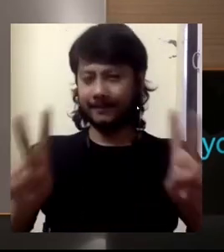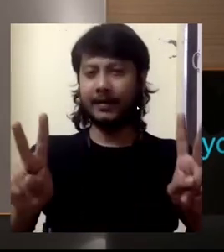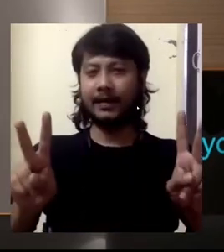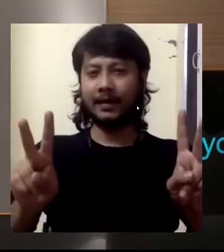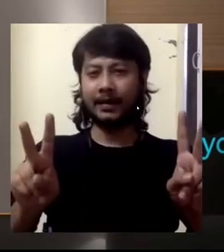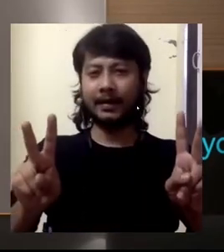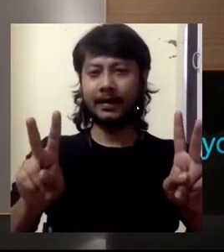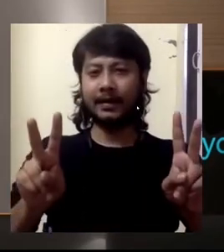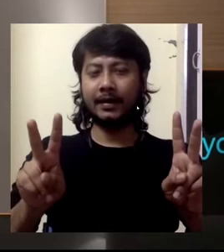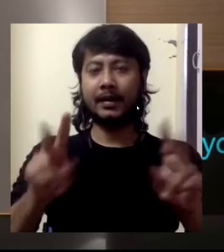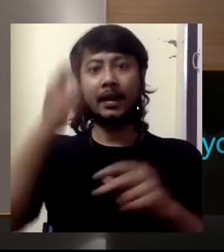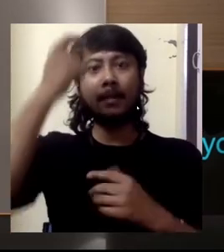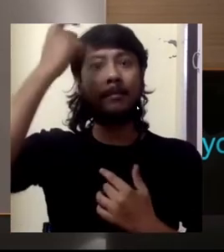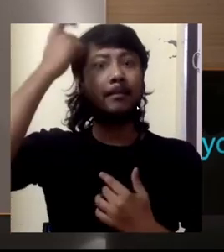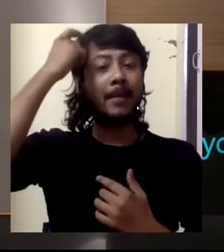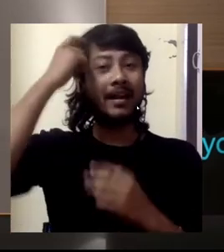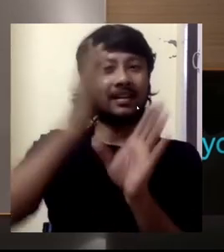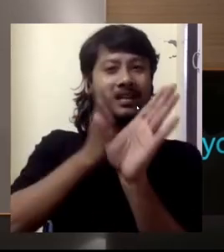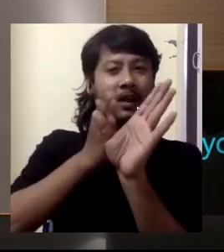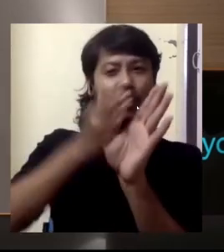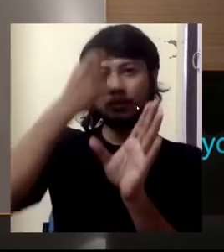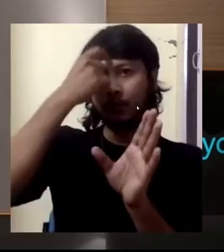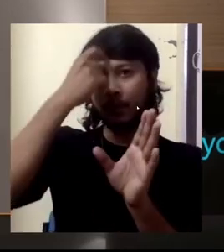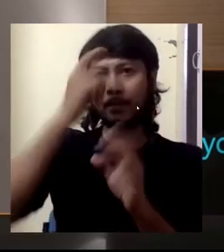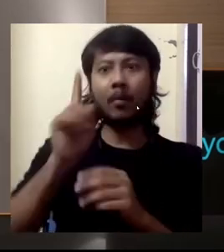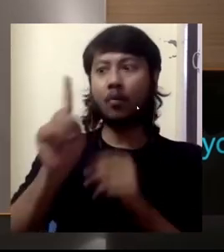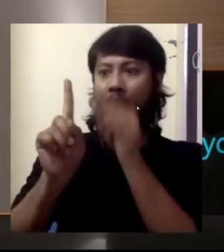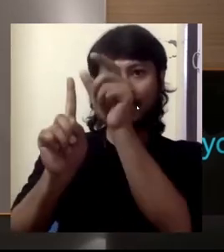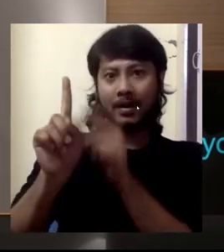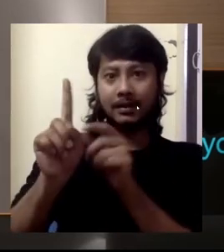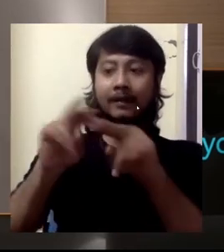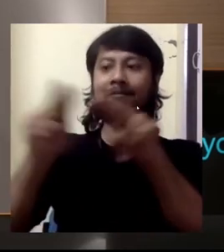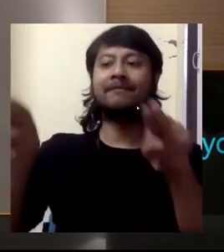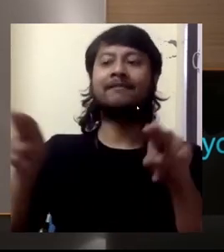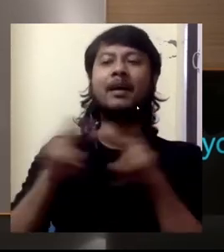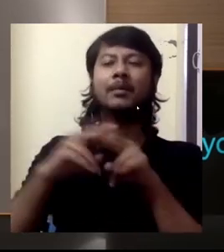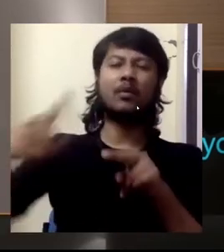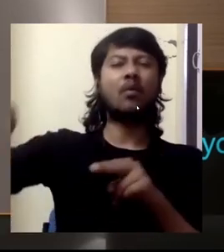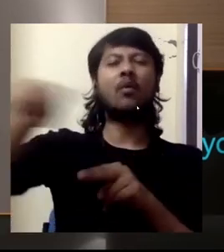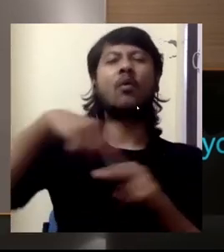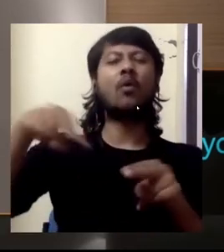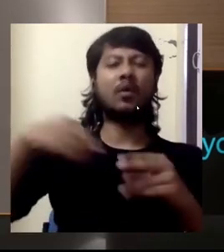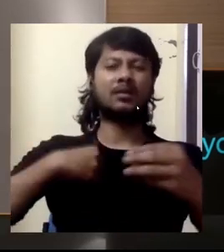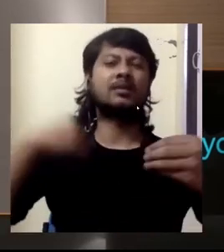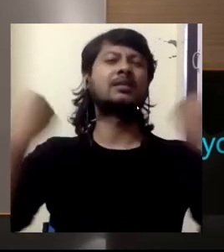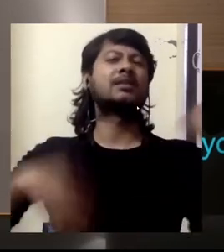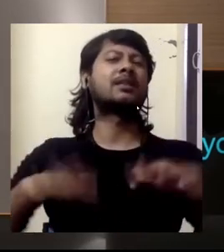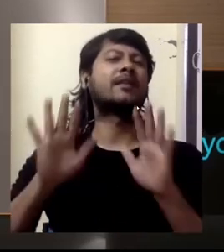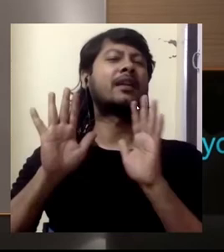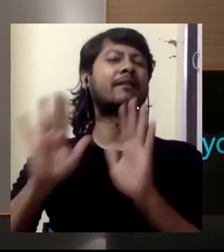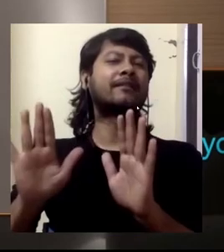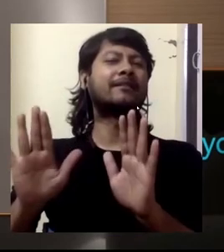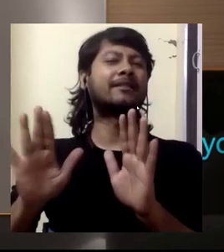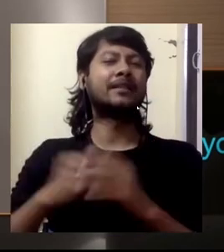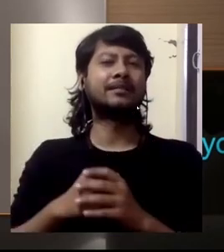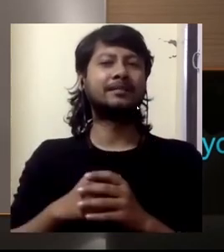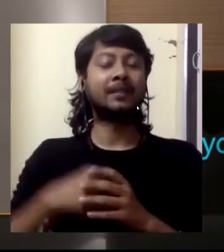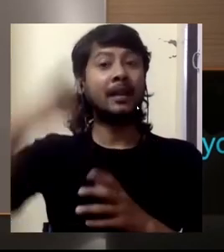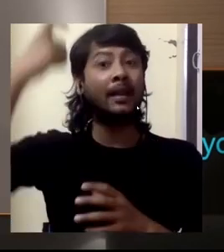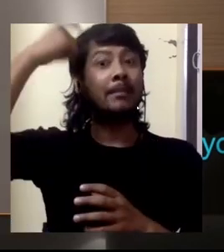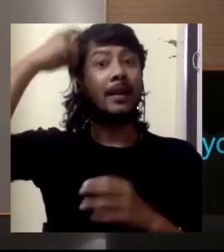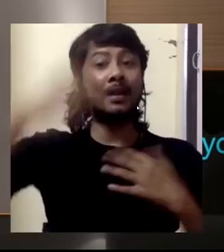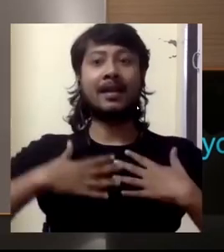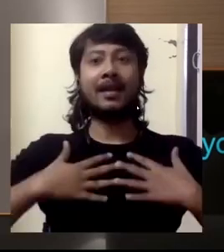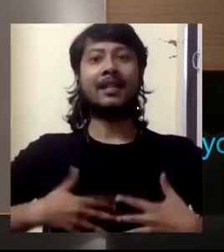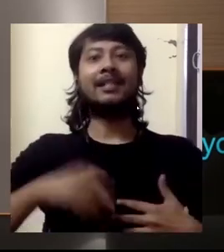affected. And therefore, practically, it touches on all our lives. When you look at what mental health is, a state of well-being, a